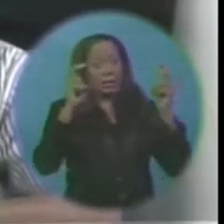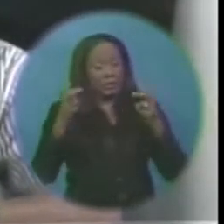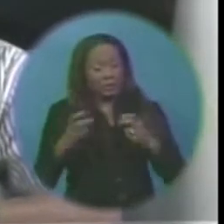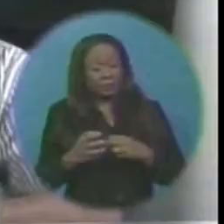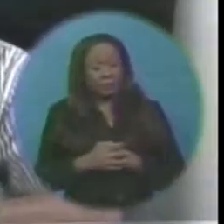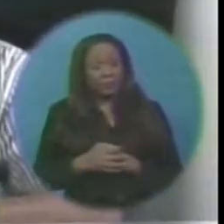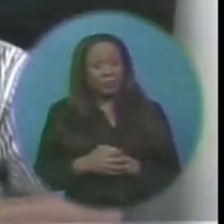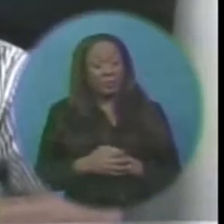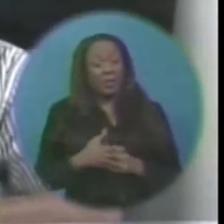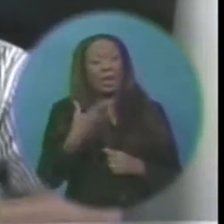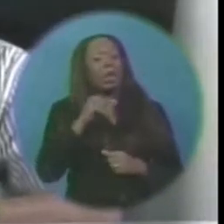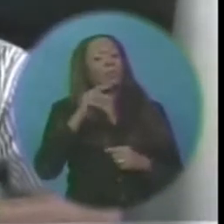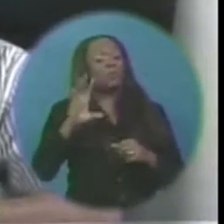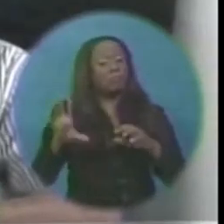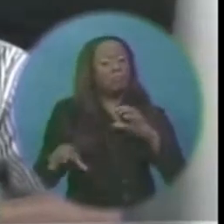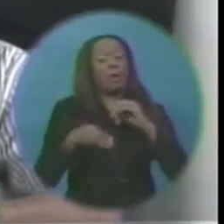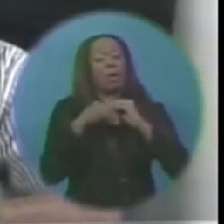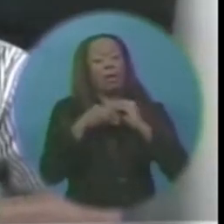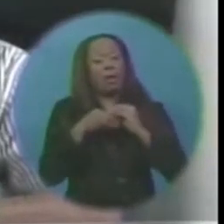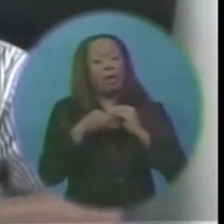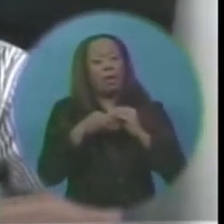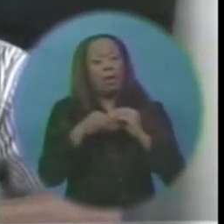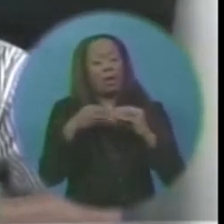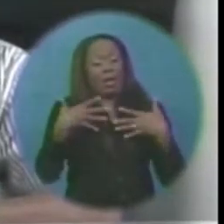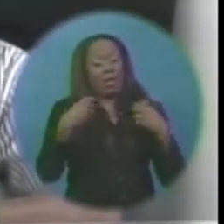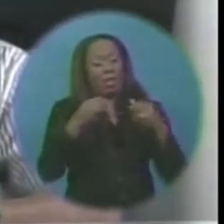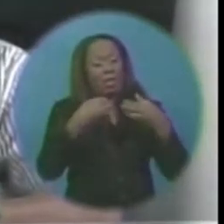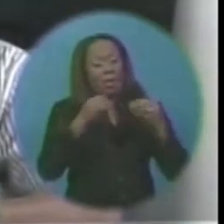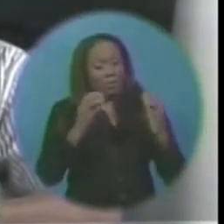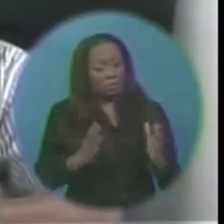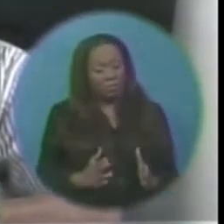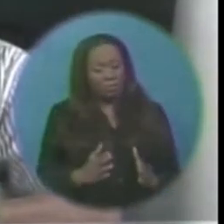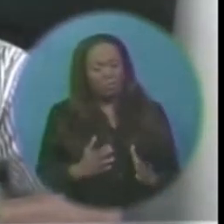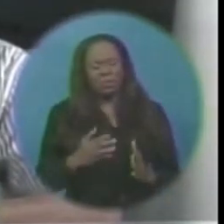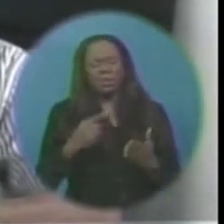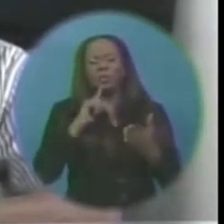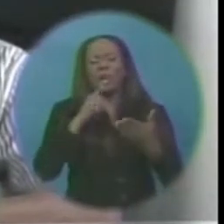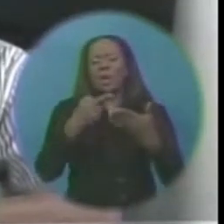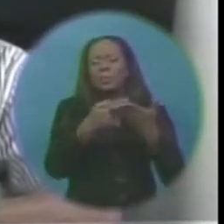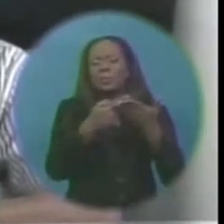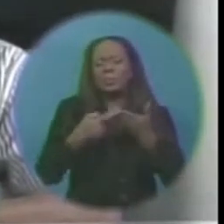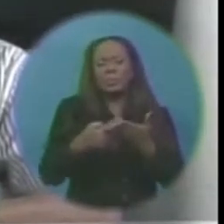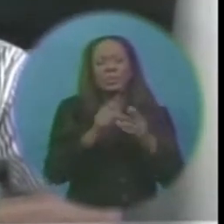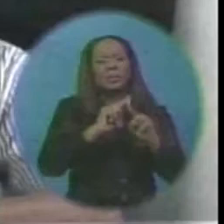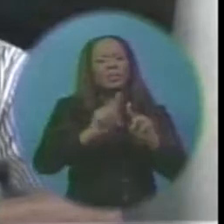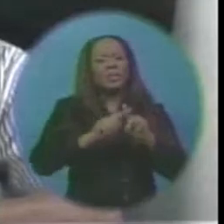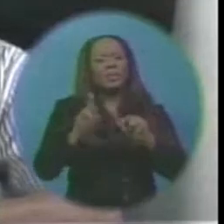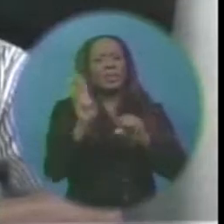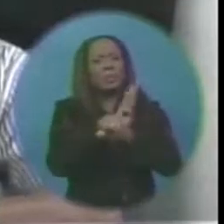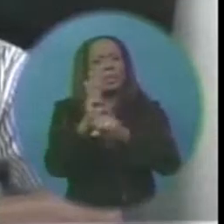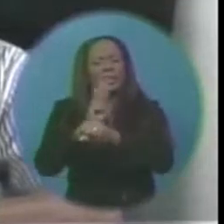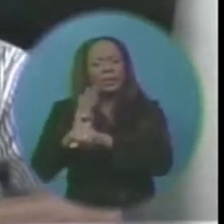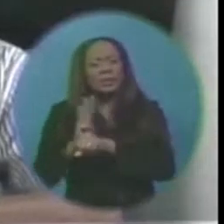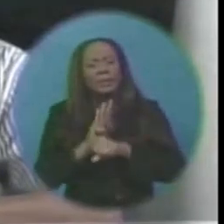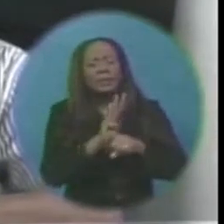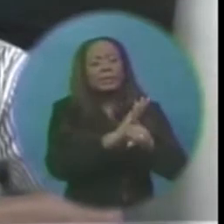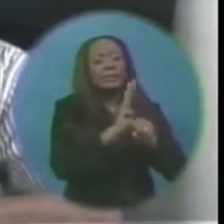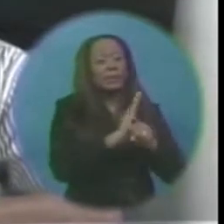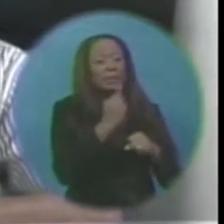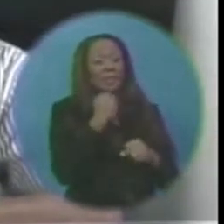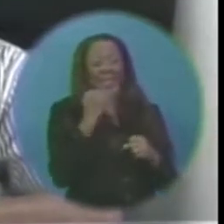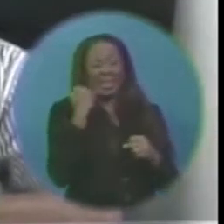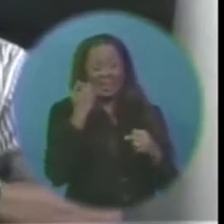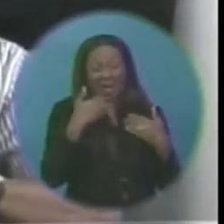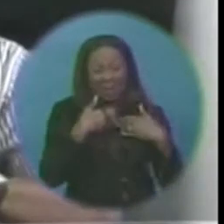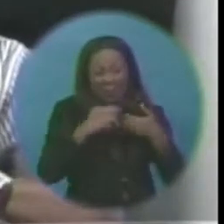and officers within the catchment to engage businesses on a one-on-one and find out if they have any